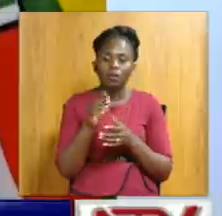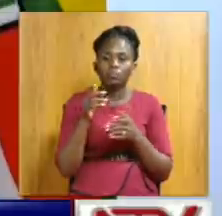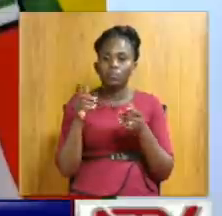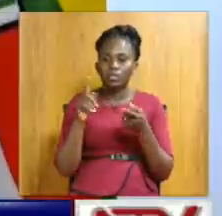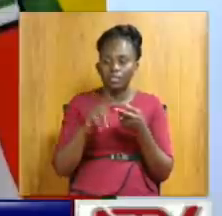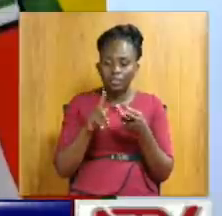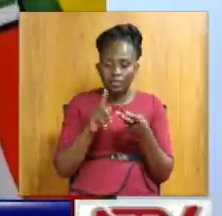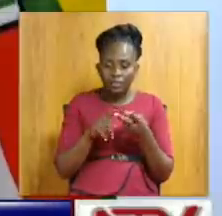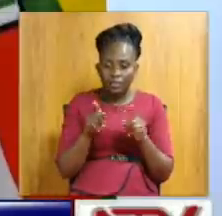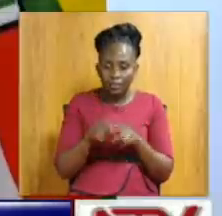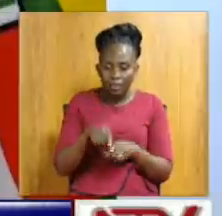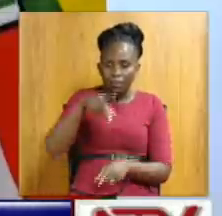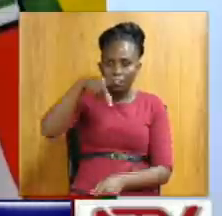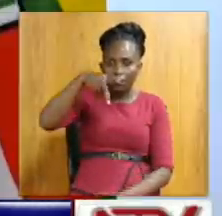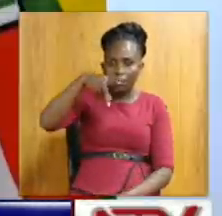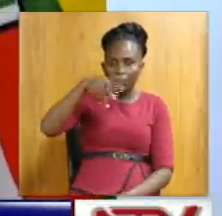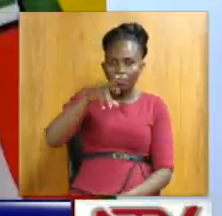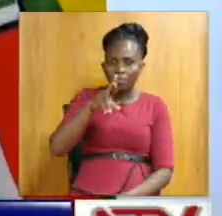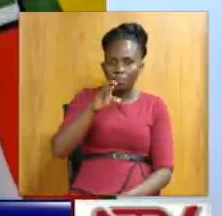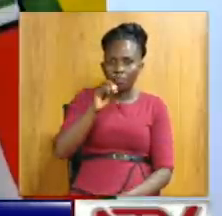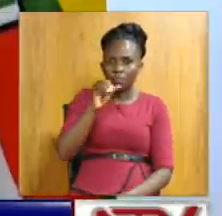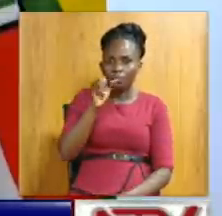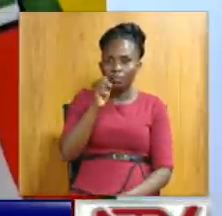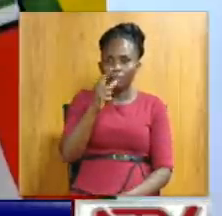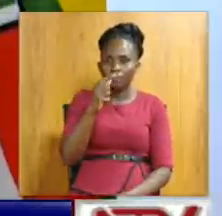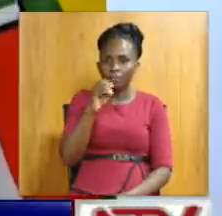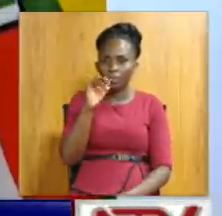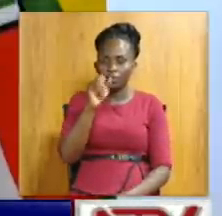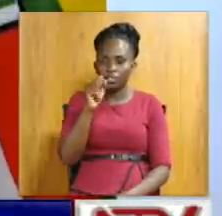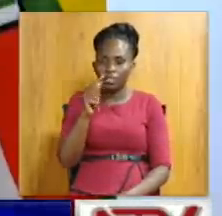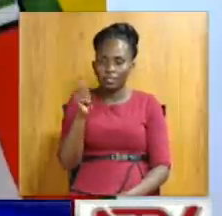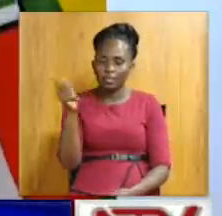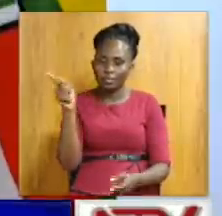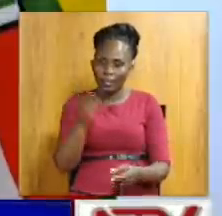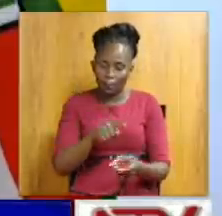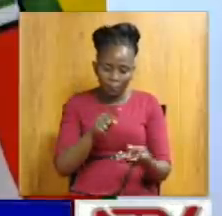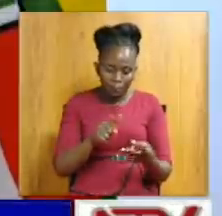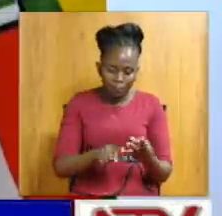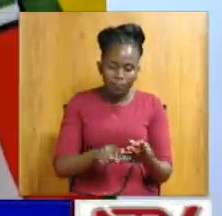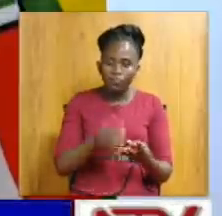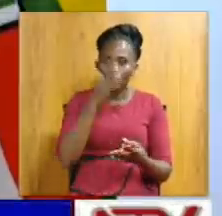in 1877 and the Roman Catholics in